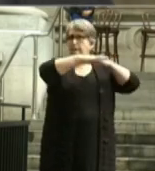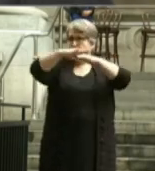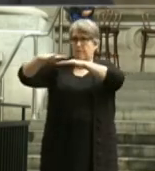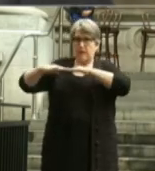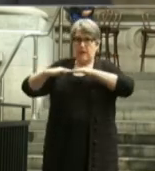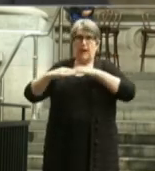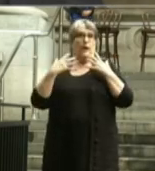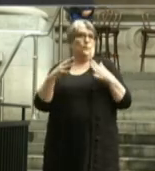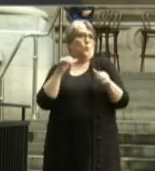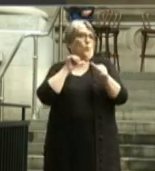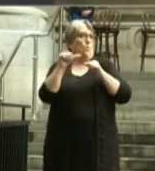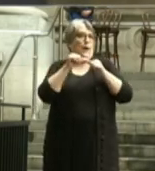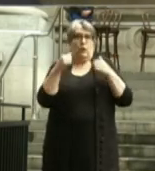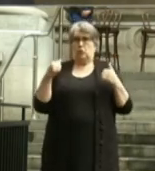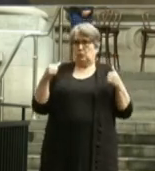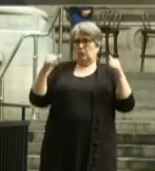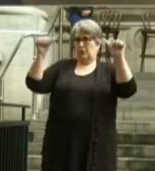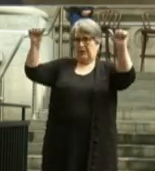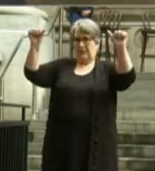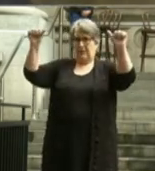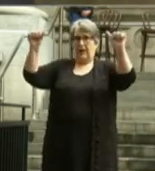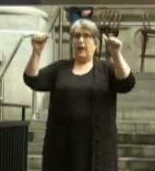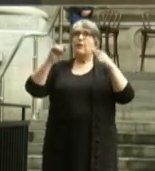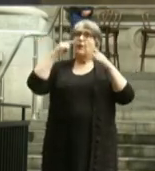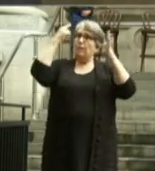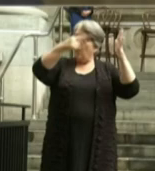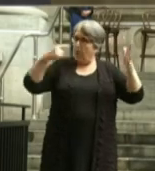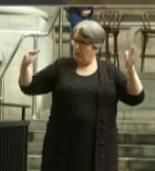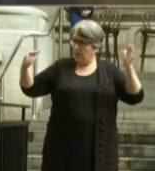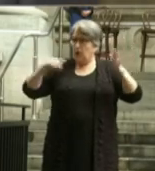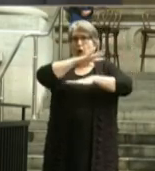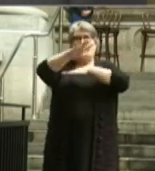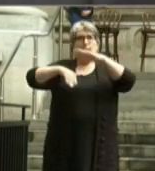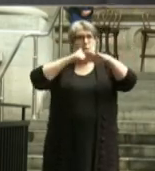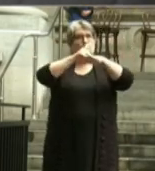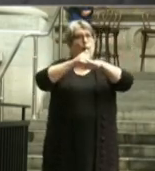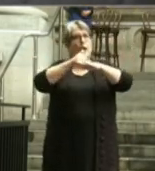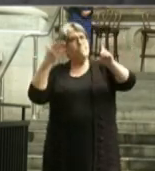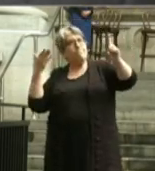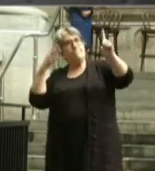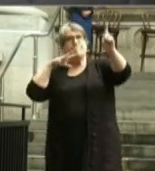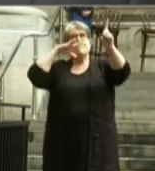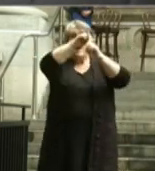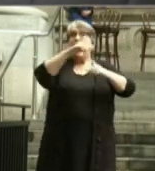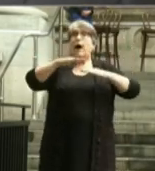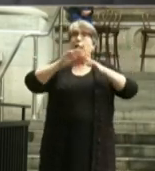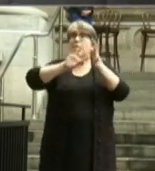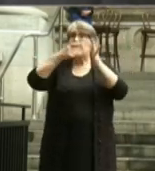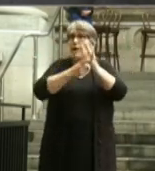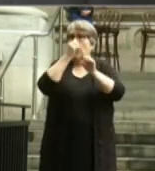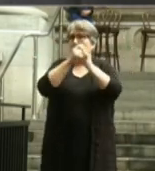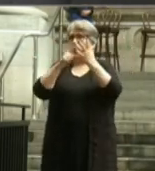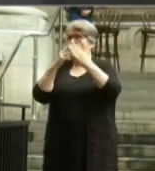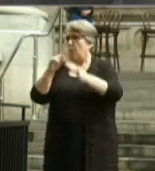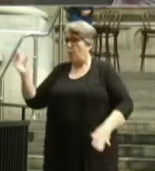another step closer to achieving the eternal Australian aspiration of a fair go for